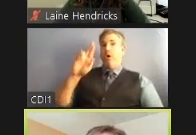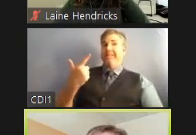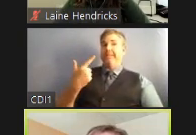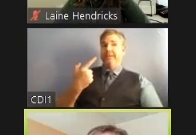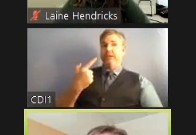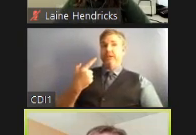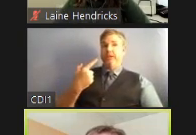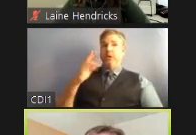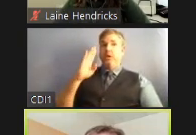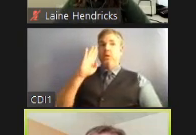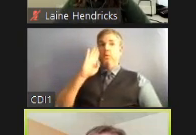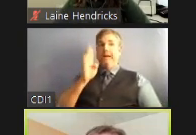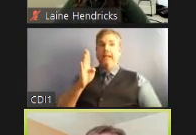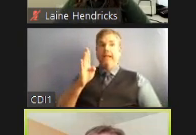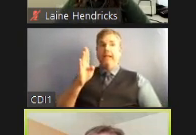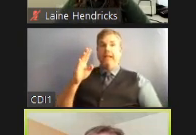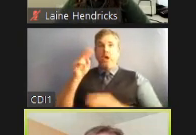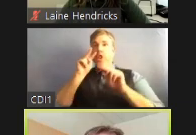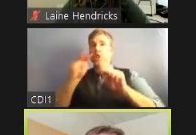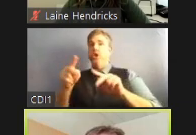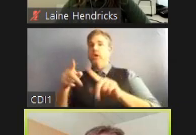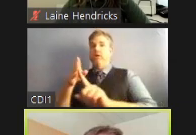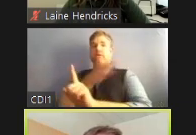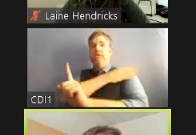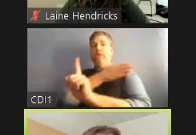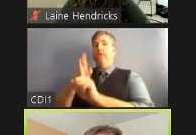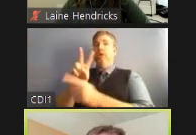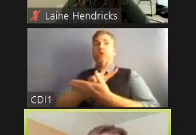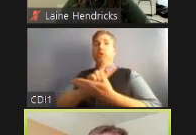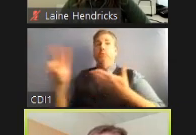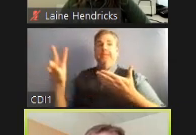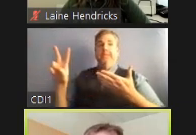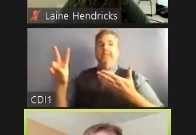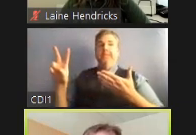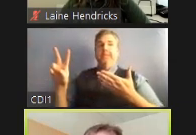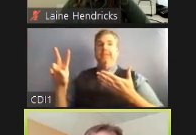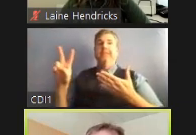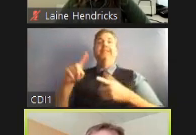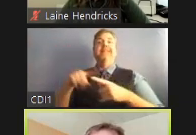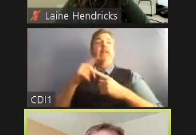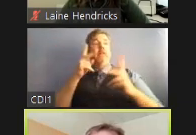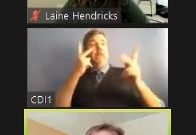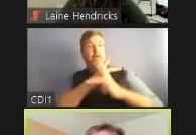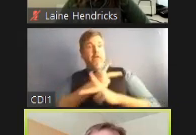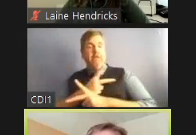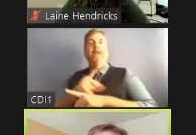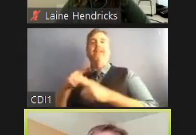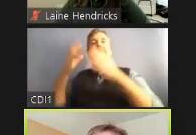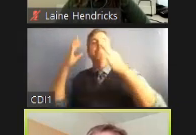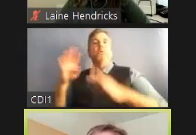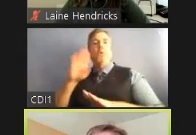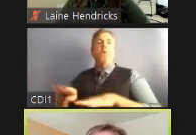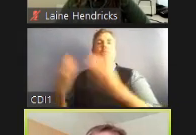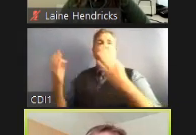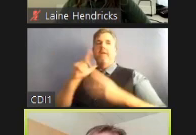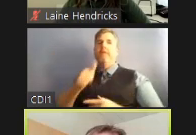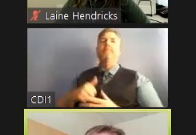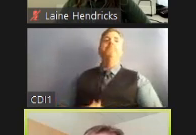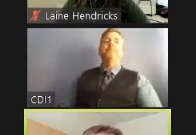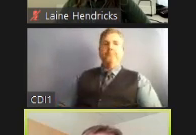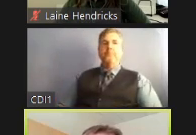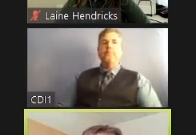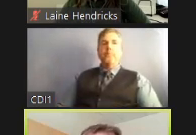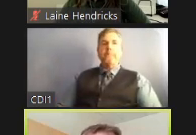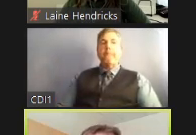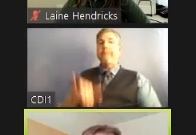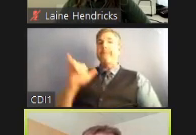200, on that following Monday, we will open hotels and short-term rentals. And at that point, then we will be aligned with the state